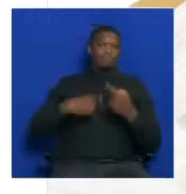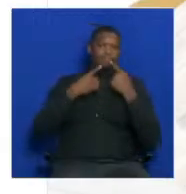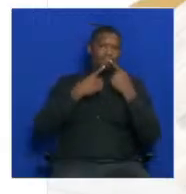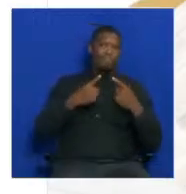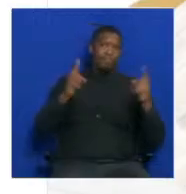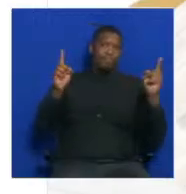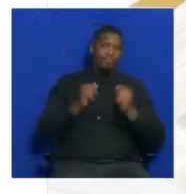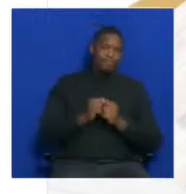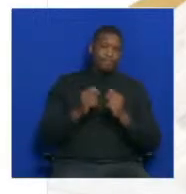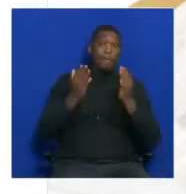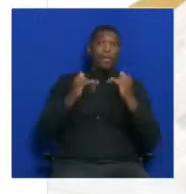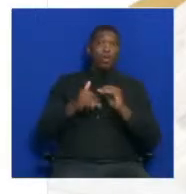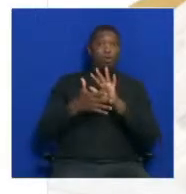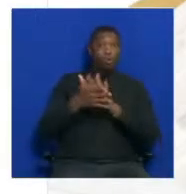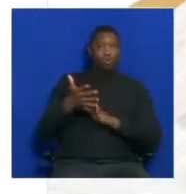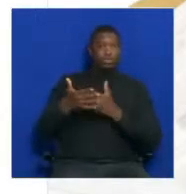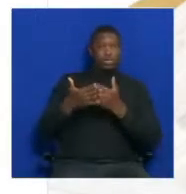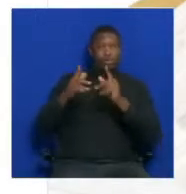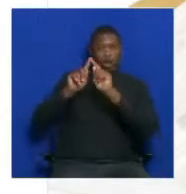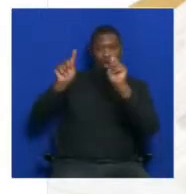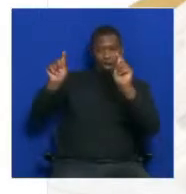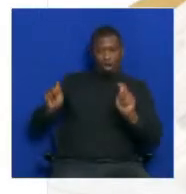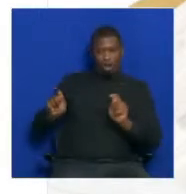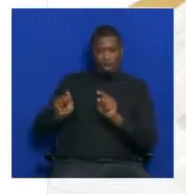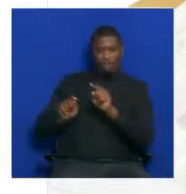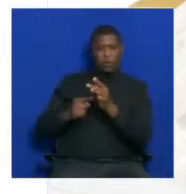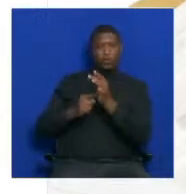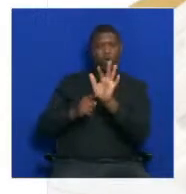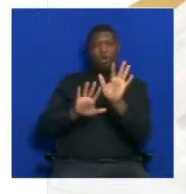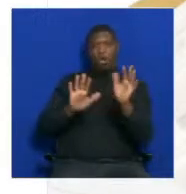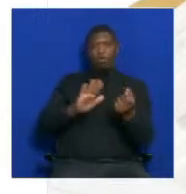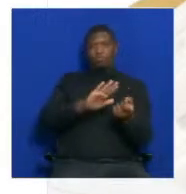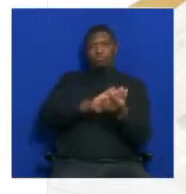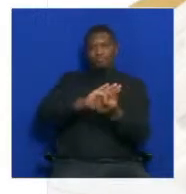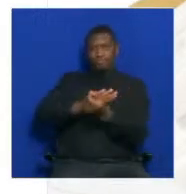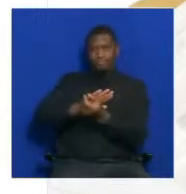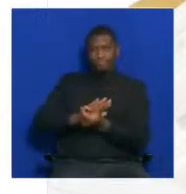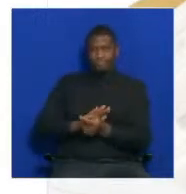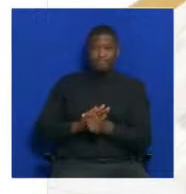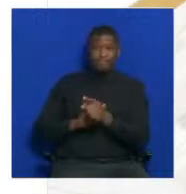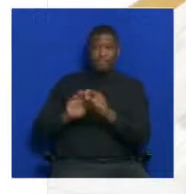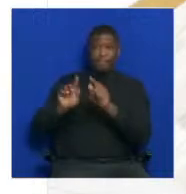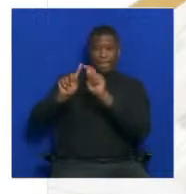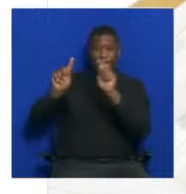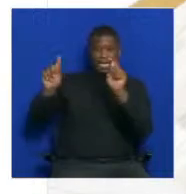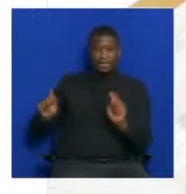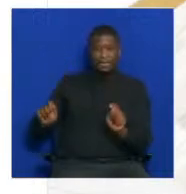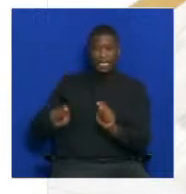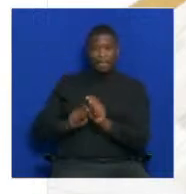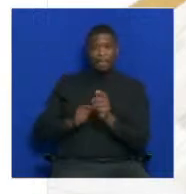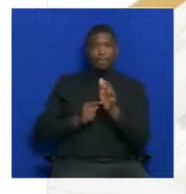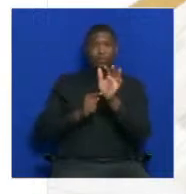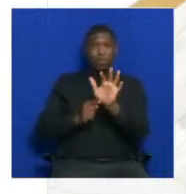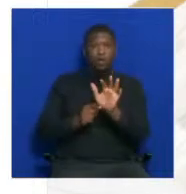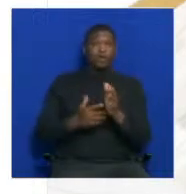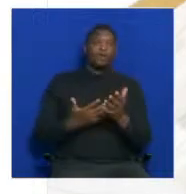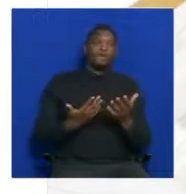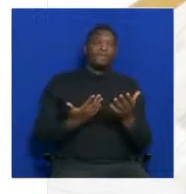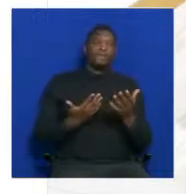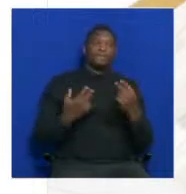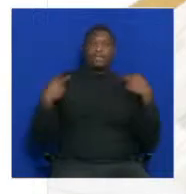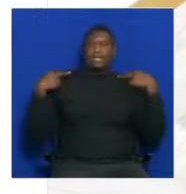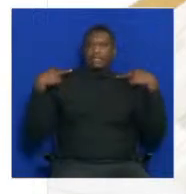below illustrates this point. So the table shows that the security cluster and commission